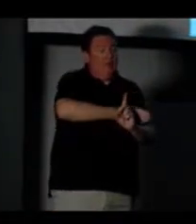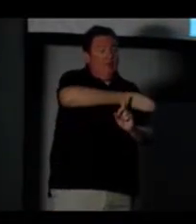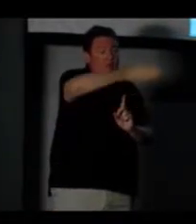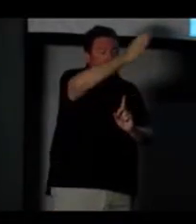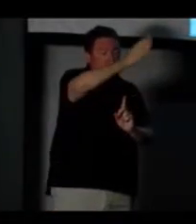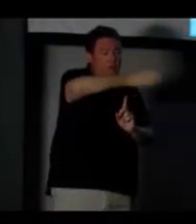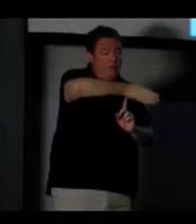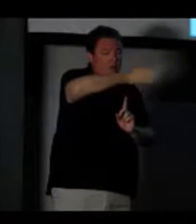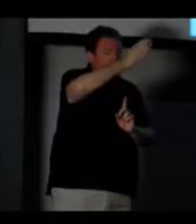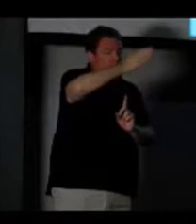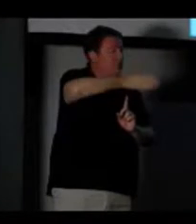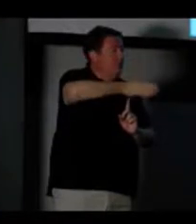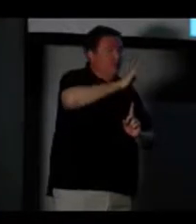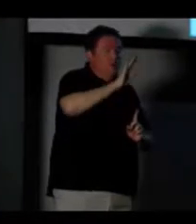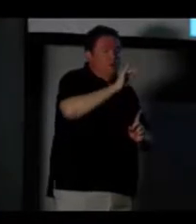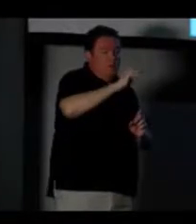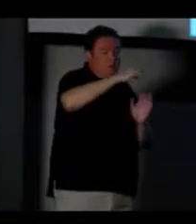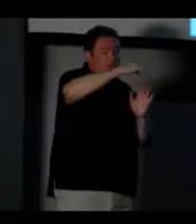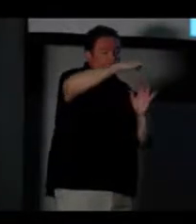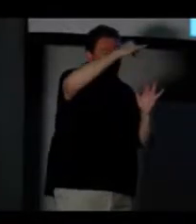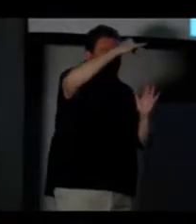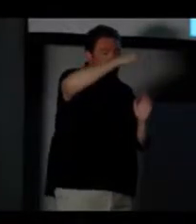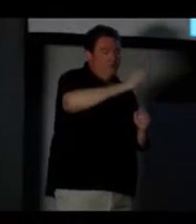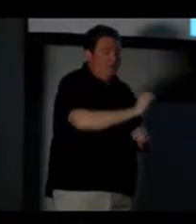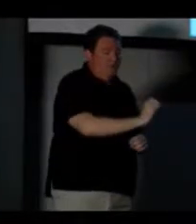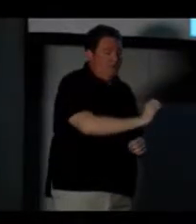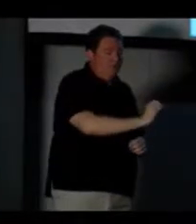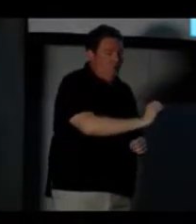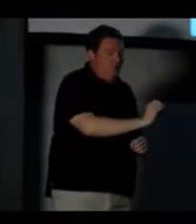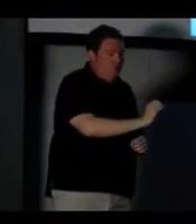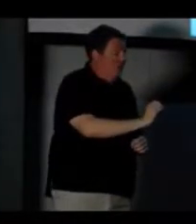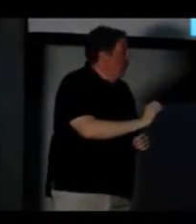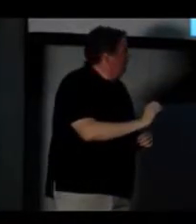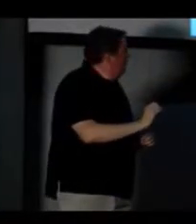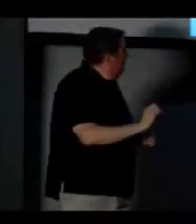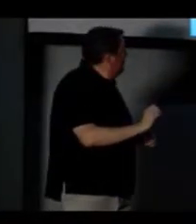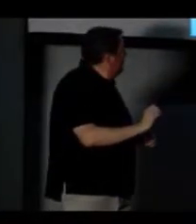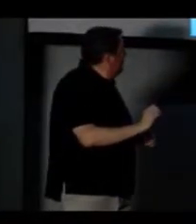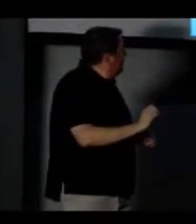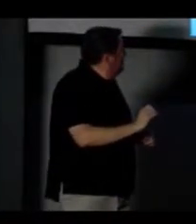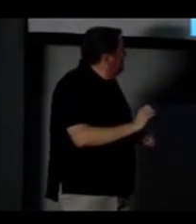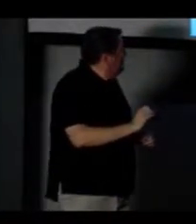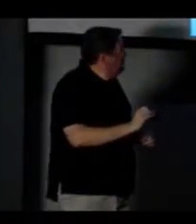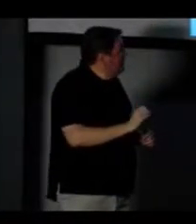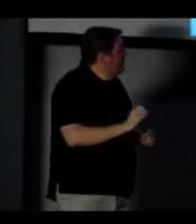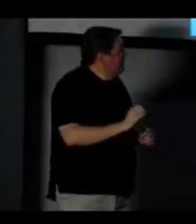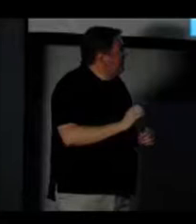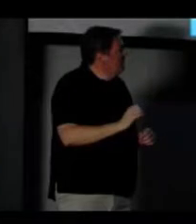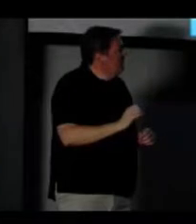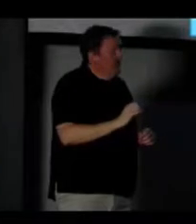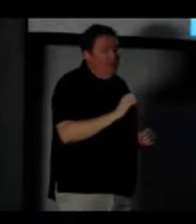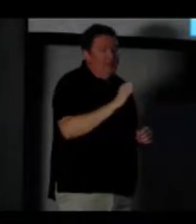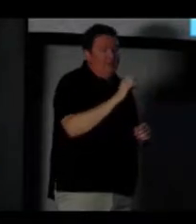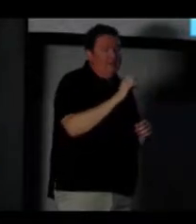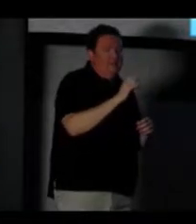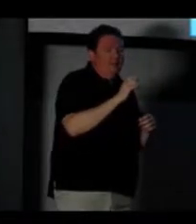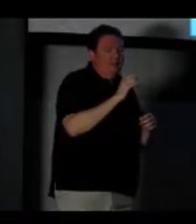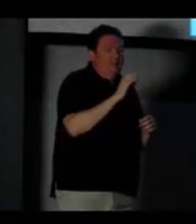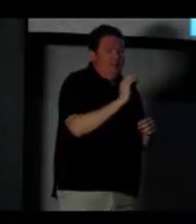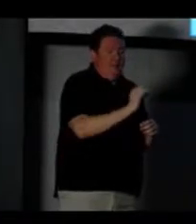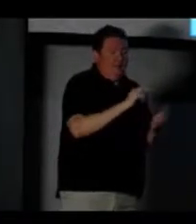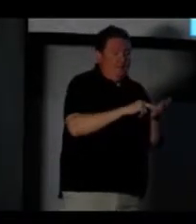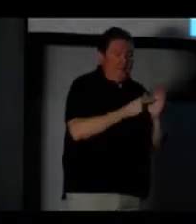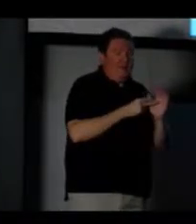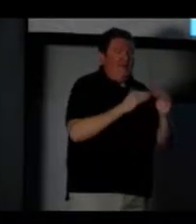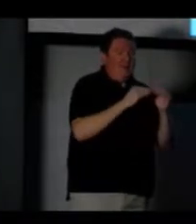relative biodiversity, with zero being set to the level in about 1500.